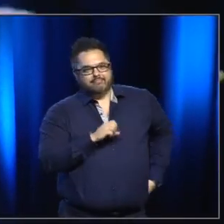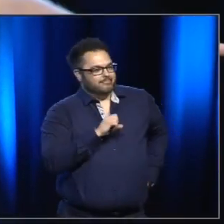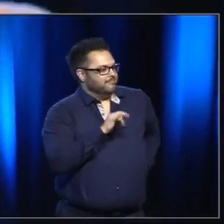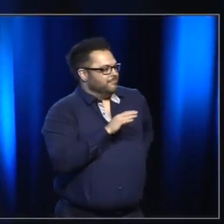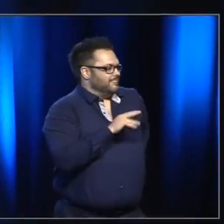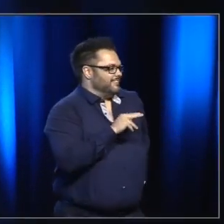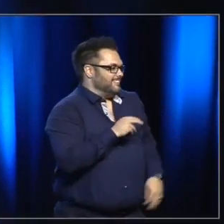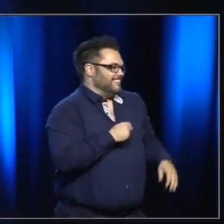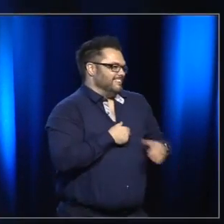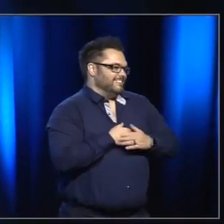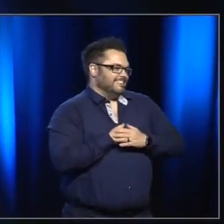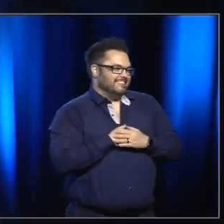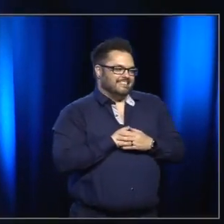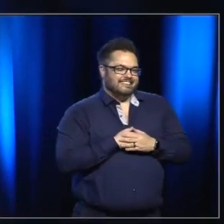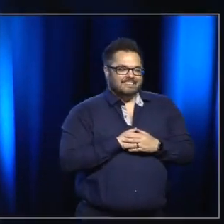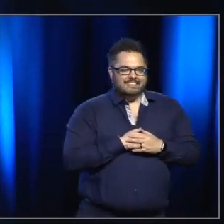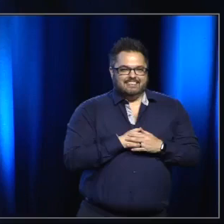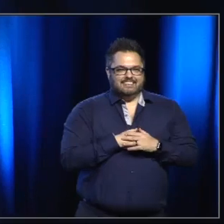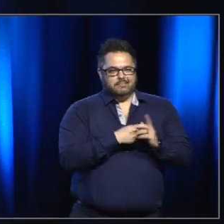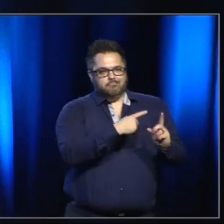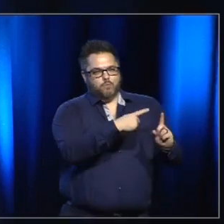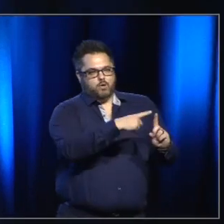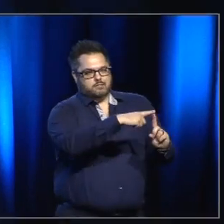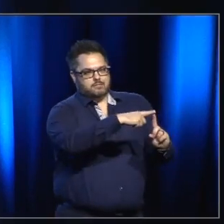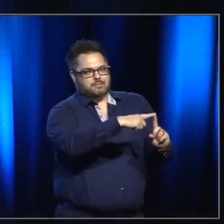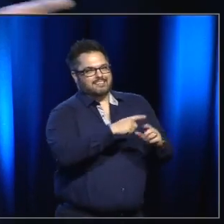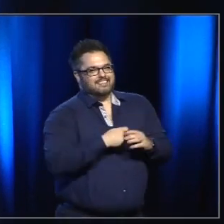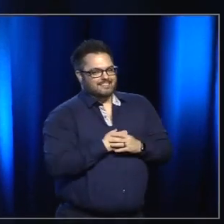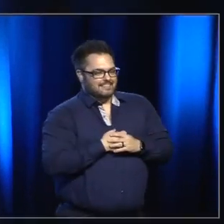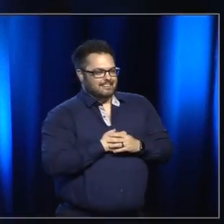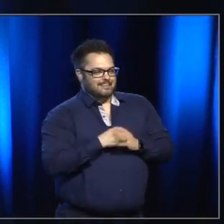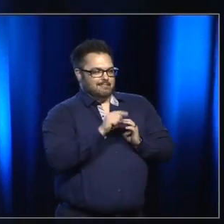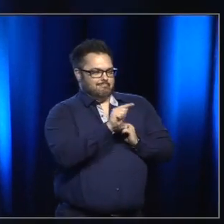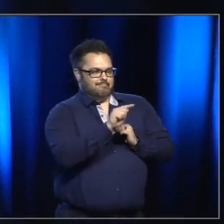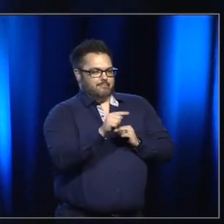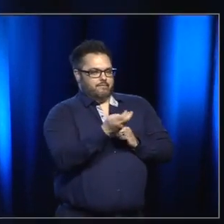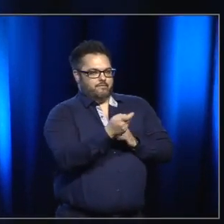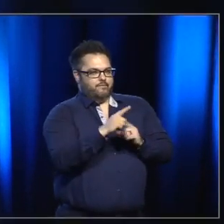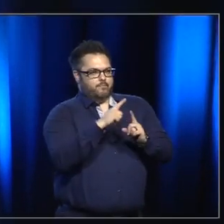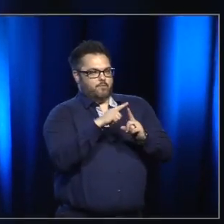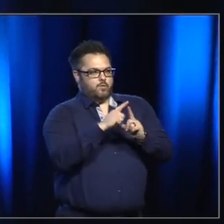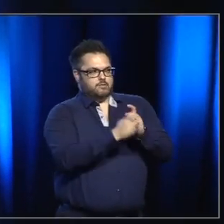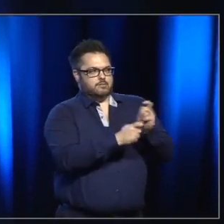Yes. Points. Leslie, Sophia, points. Everyone else?